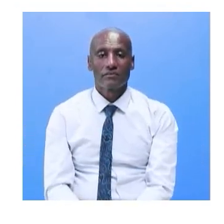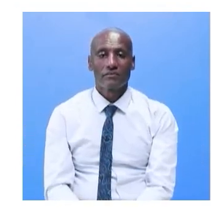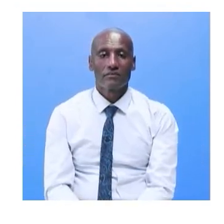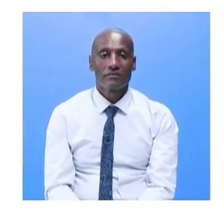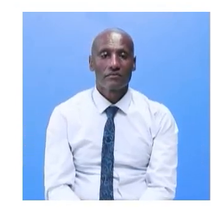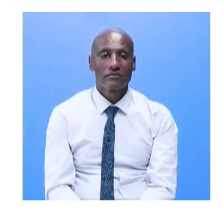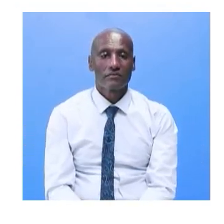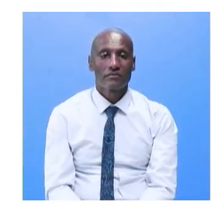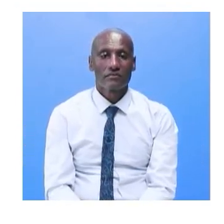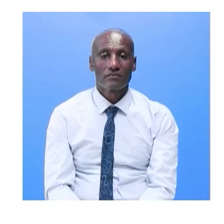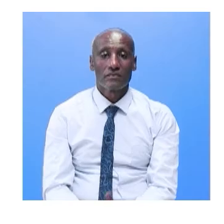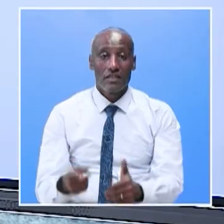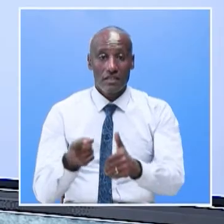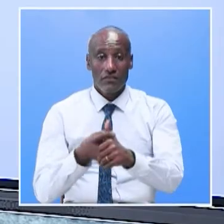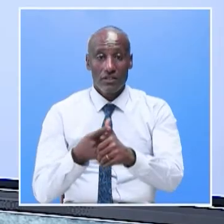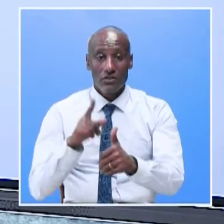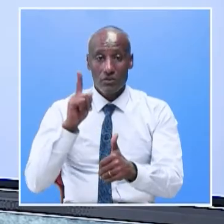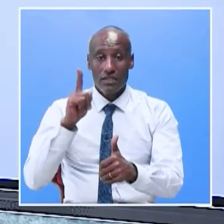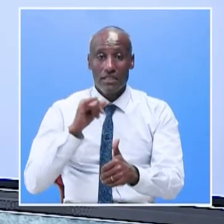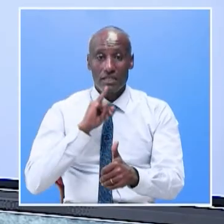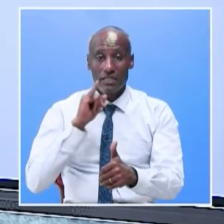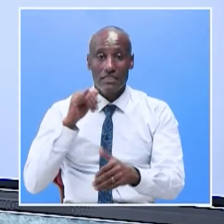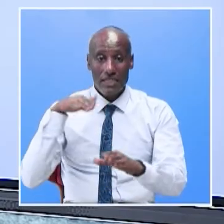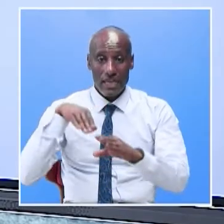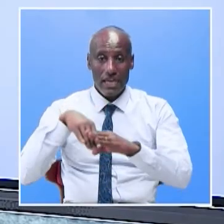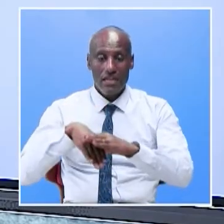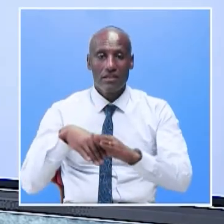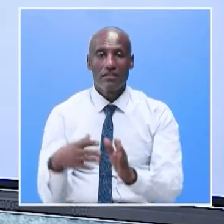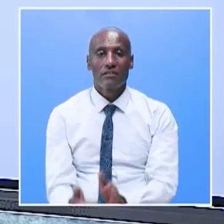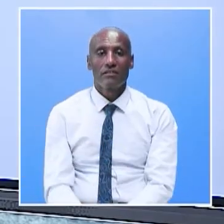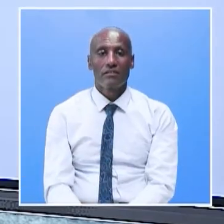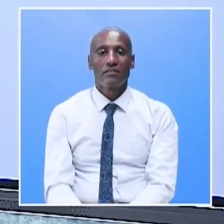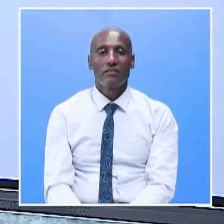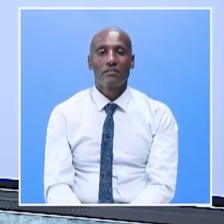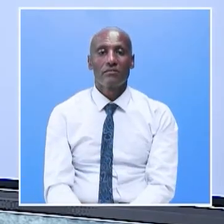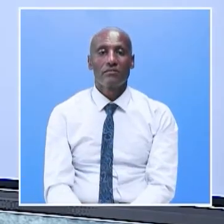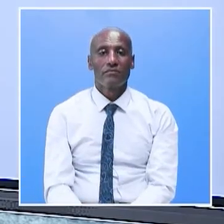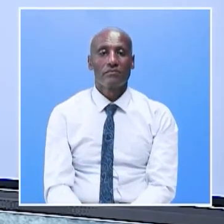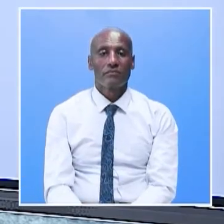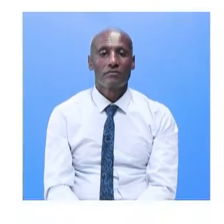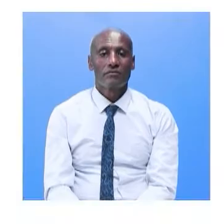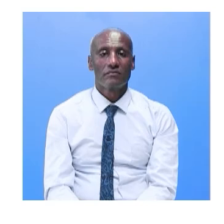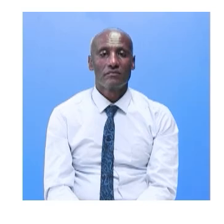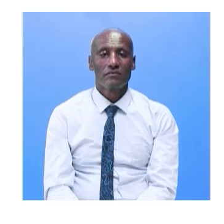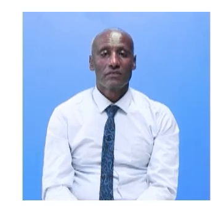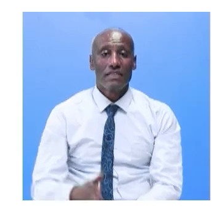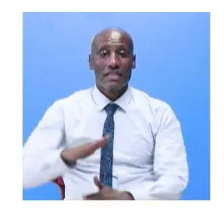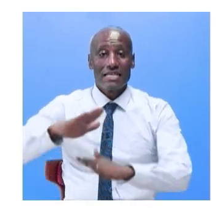at. The first one is what? A, in. Here is